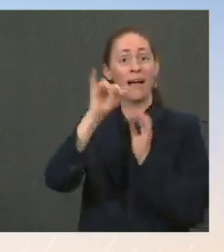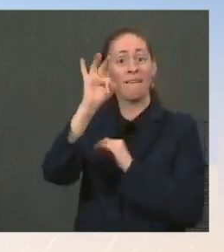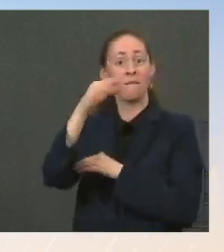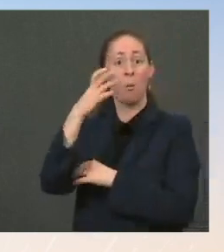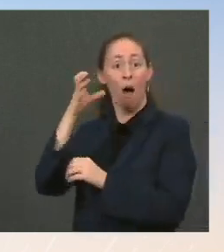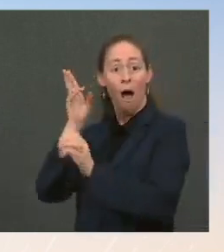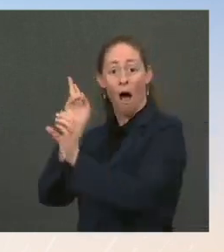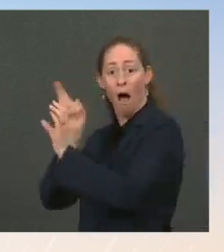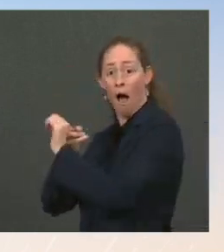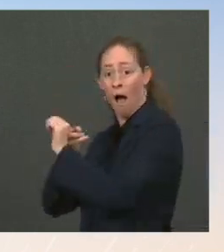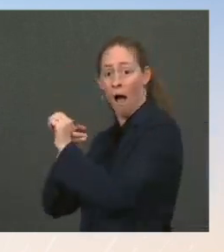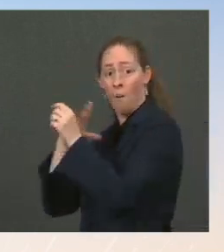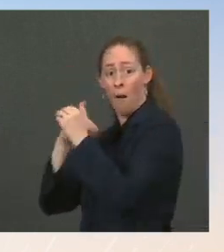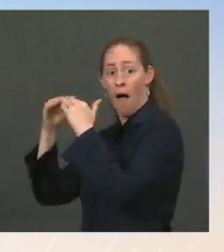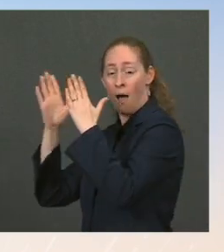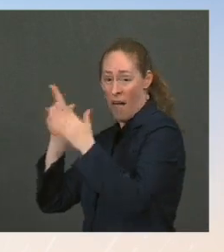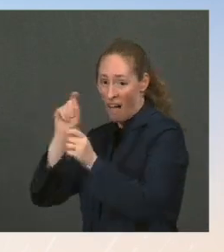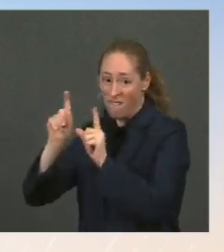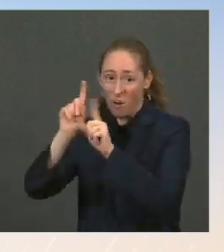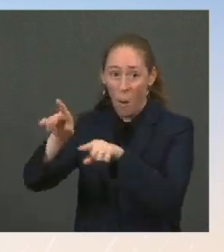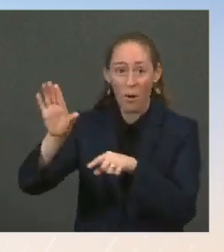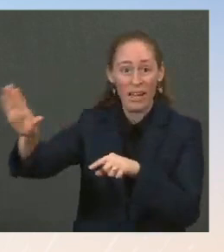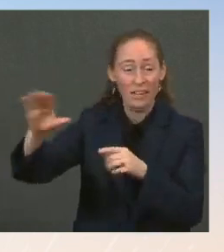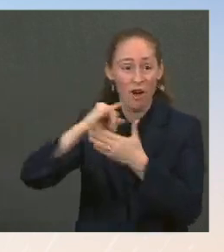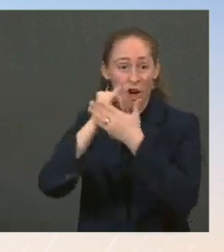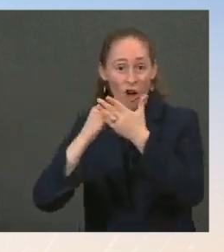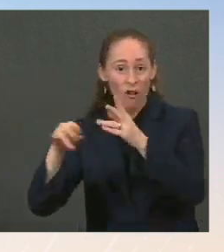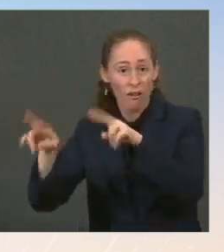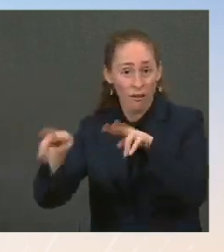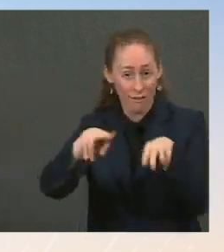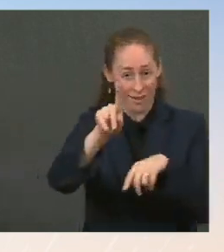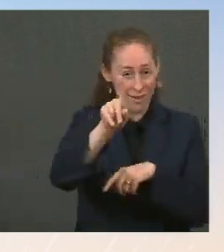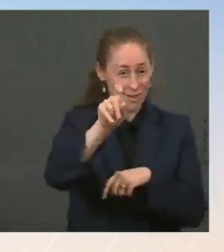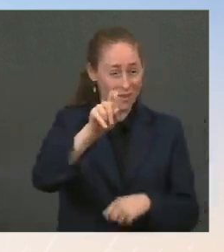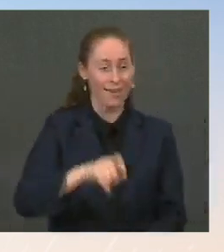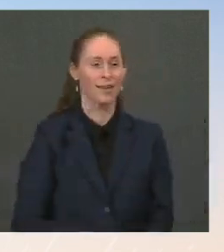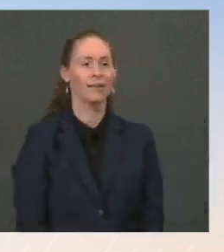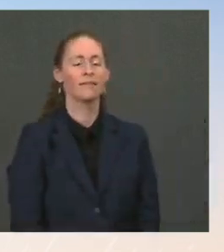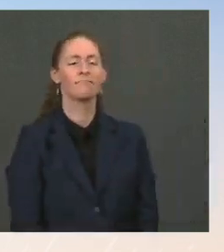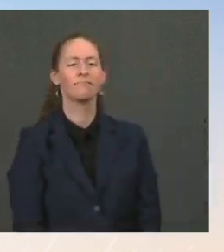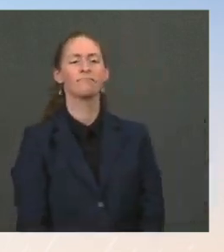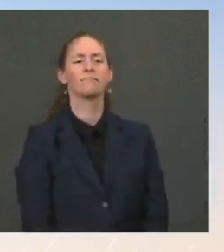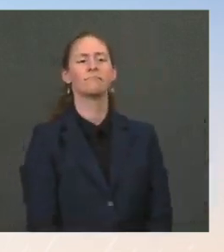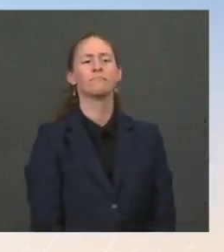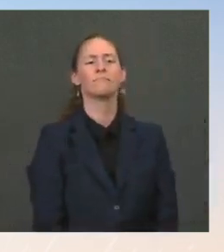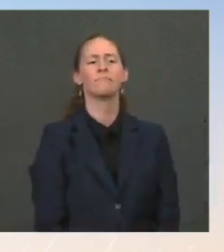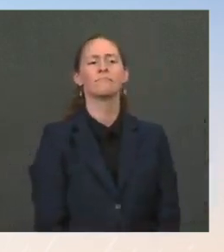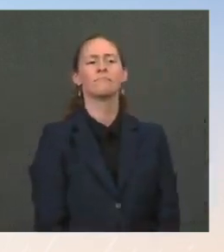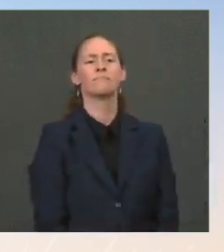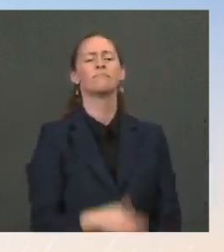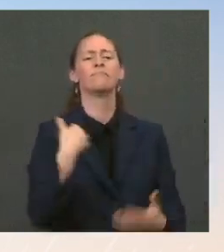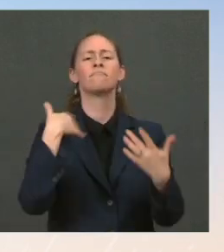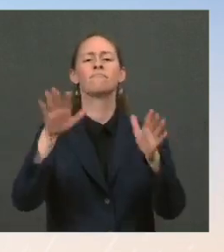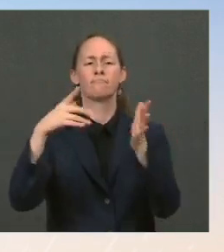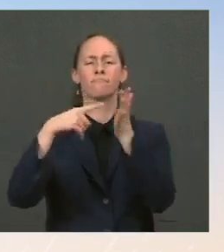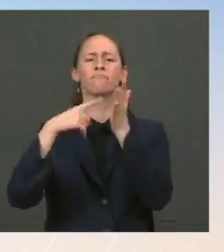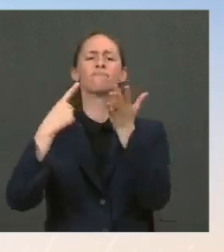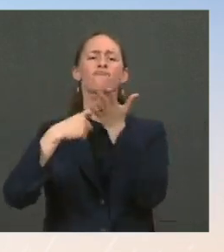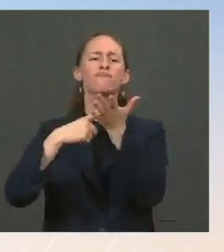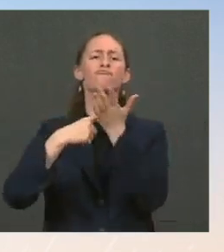to be clear, we've spoken to the arrangement that is run by the gallerist and Hunter Biden's representatives that the White House